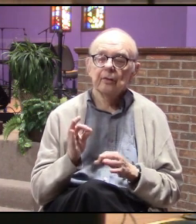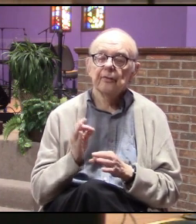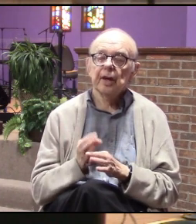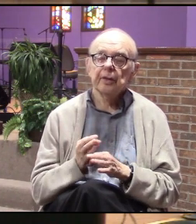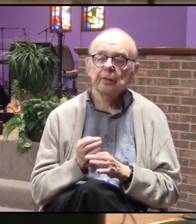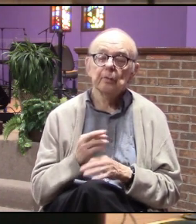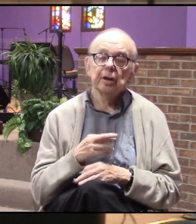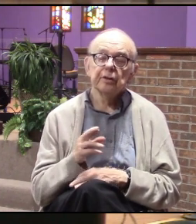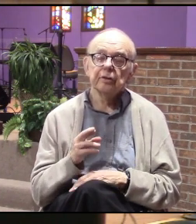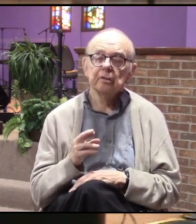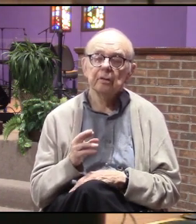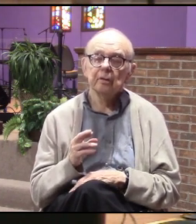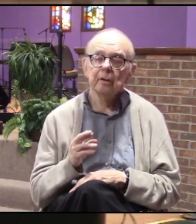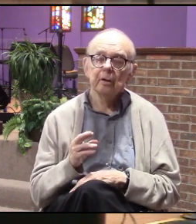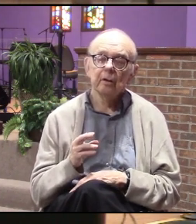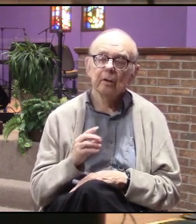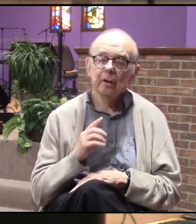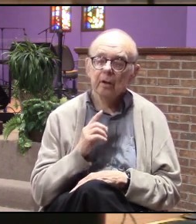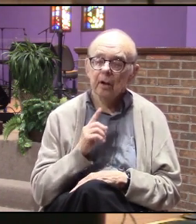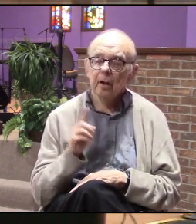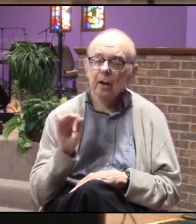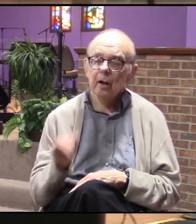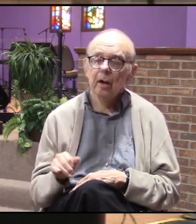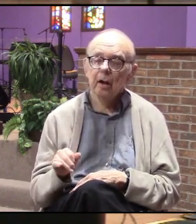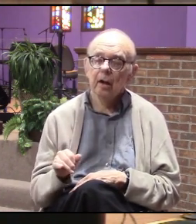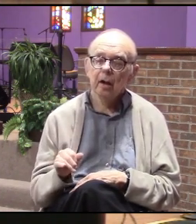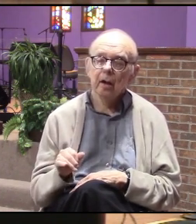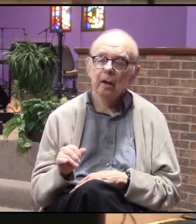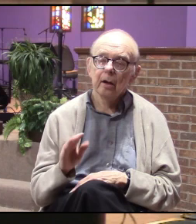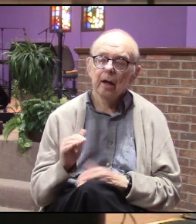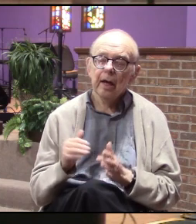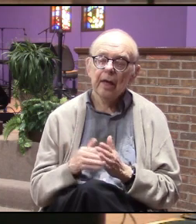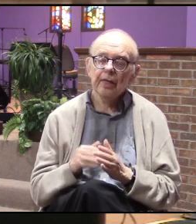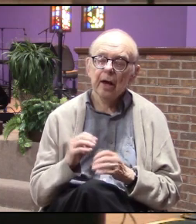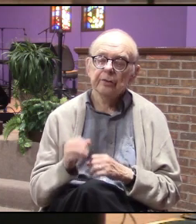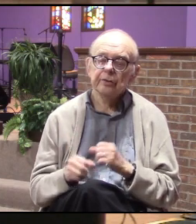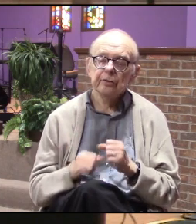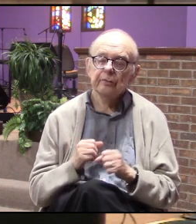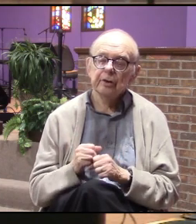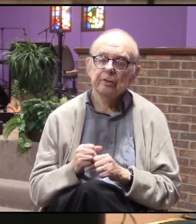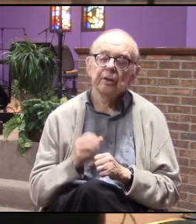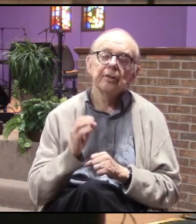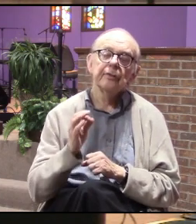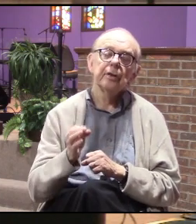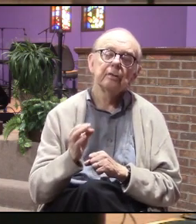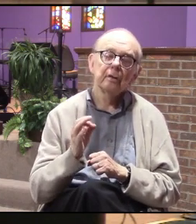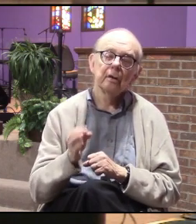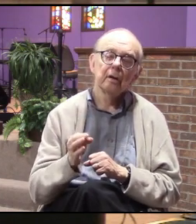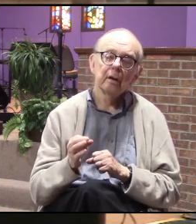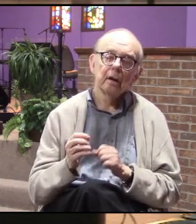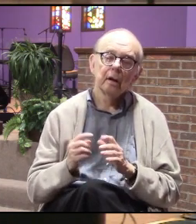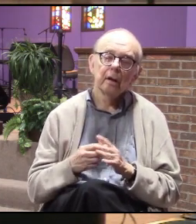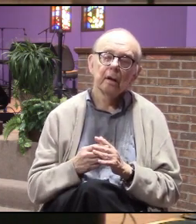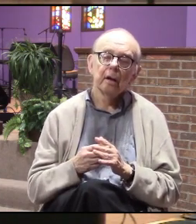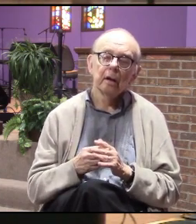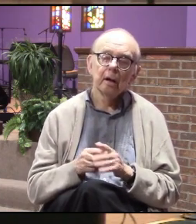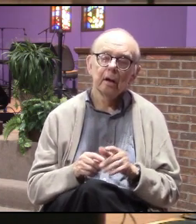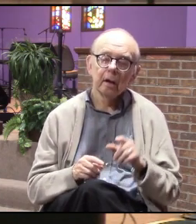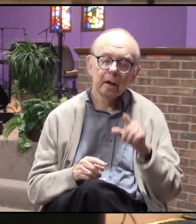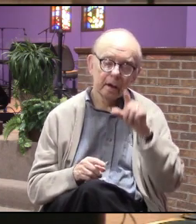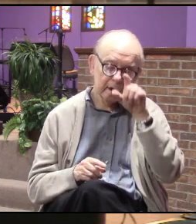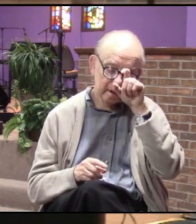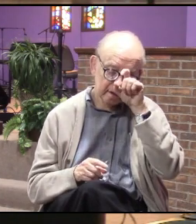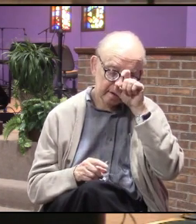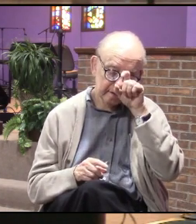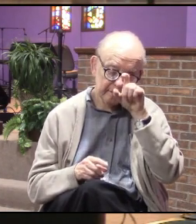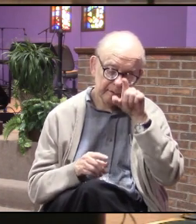faith, it was still thousands of years away. Started in Exodus chapter